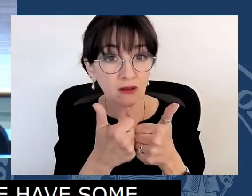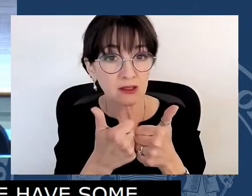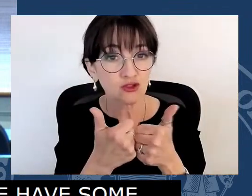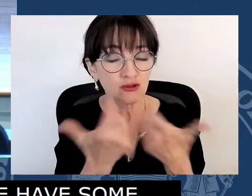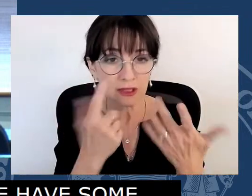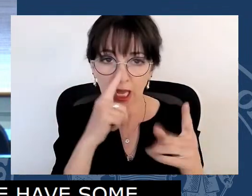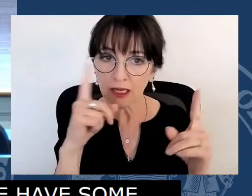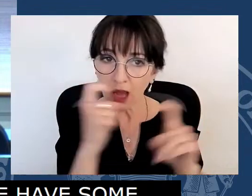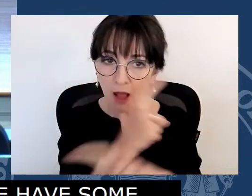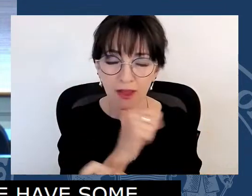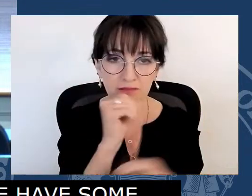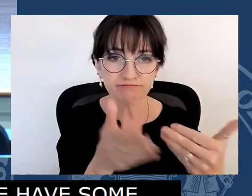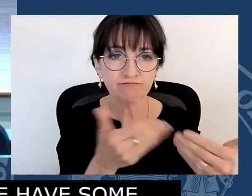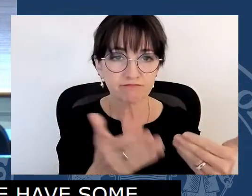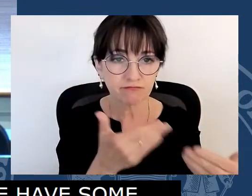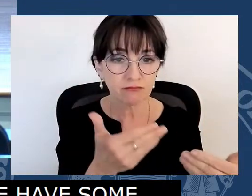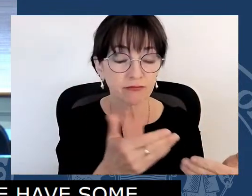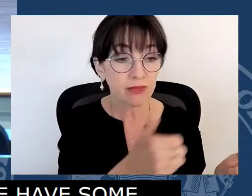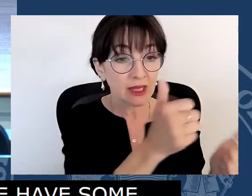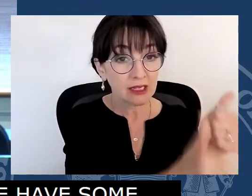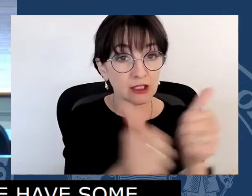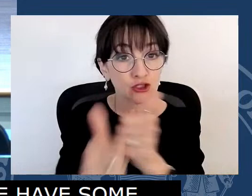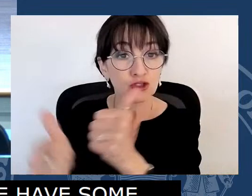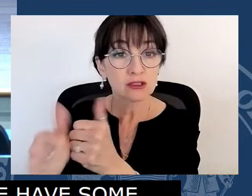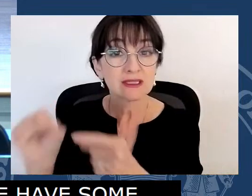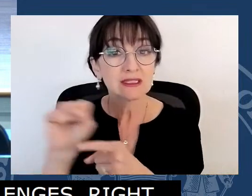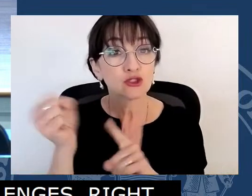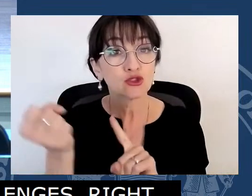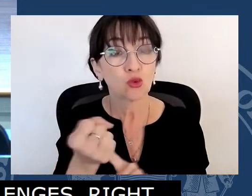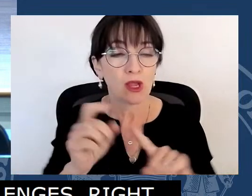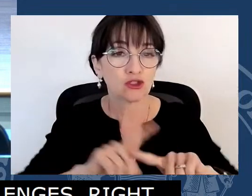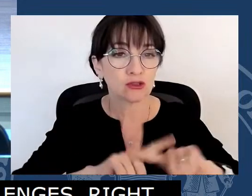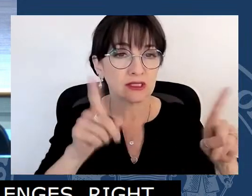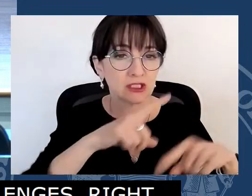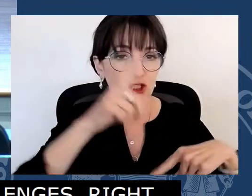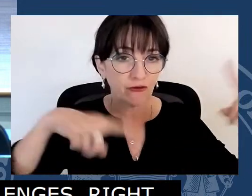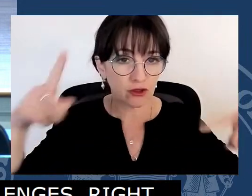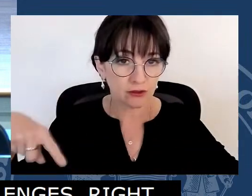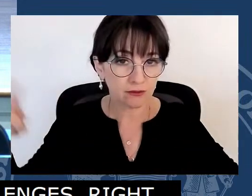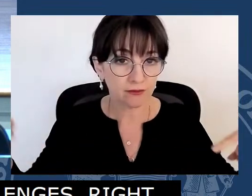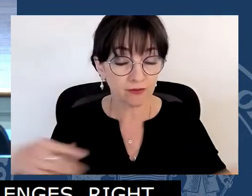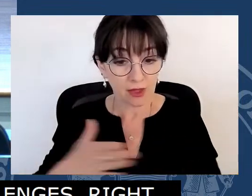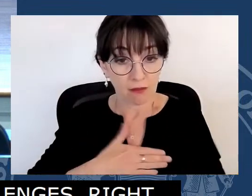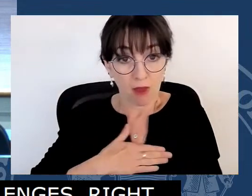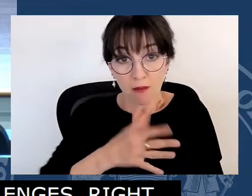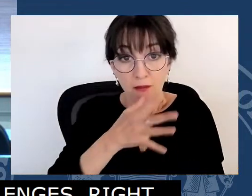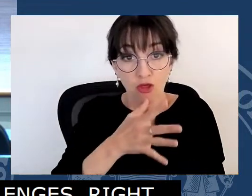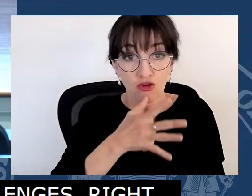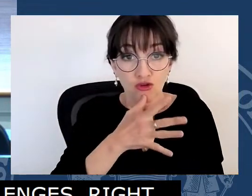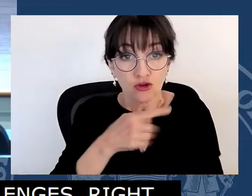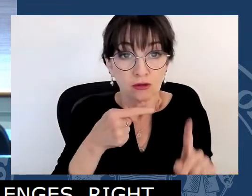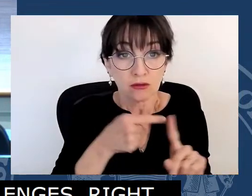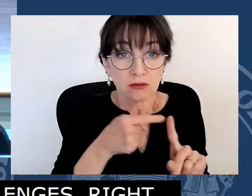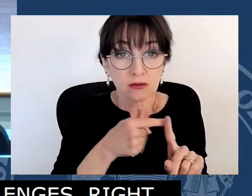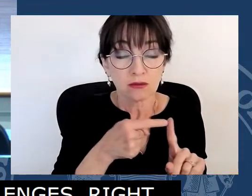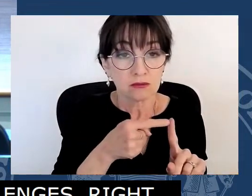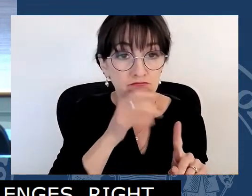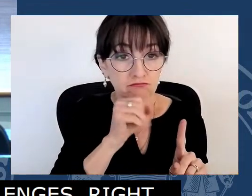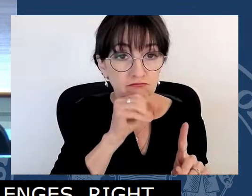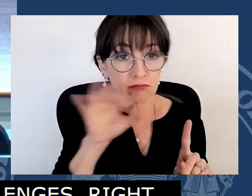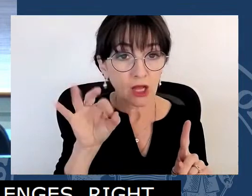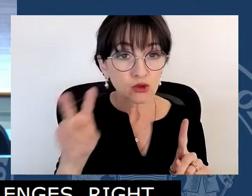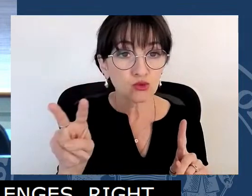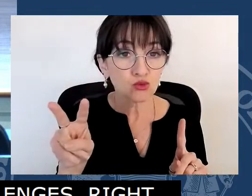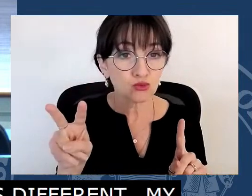And everybody's situation is different, right? My mother's 92. She